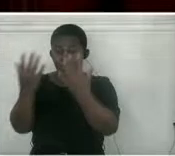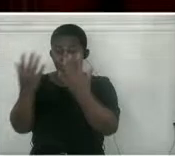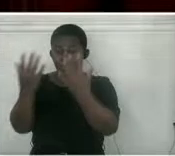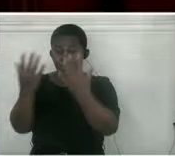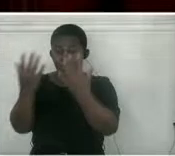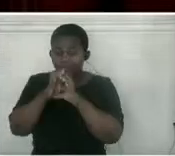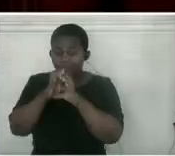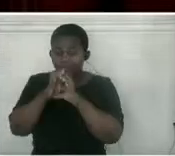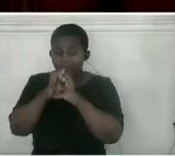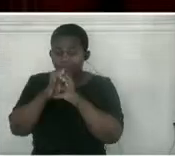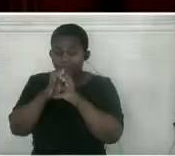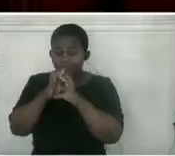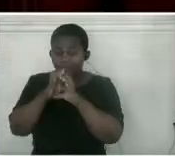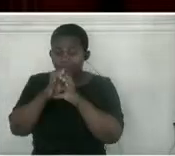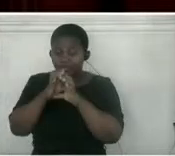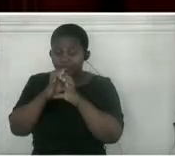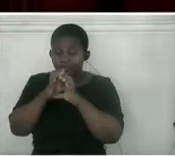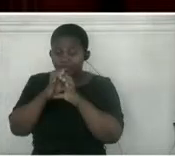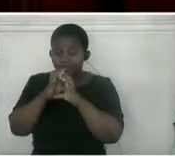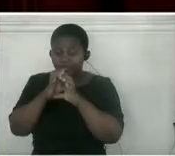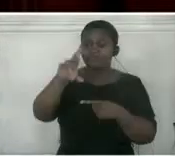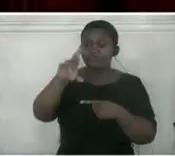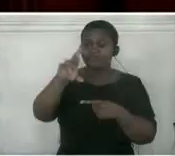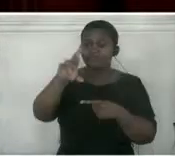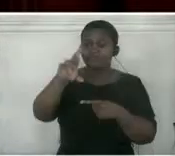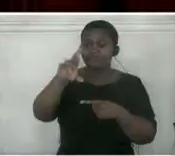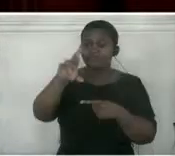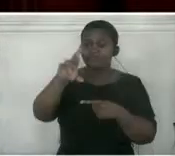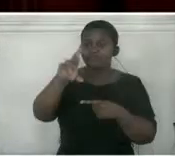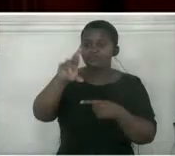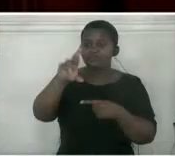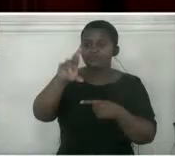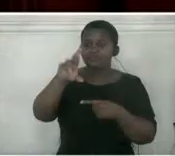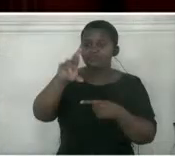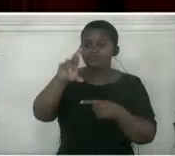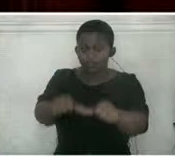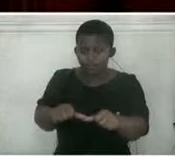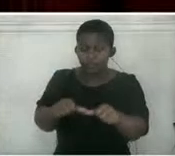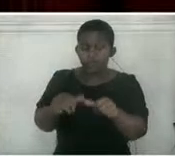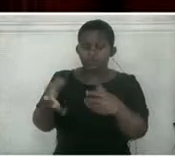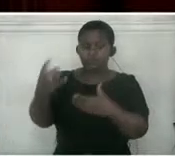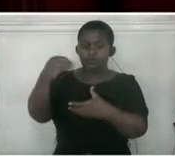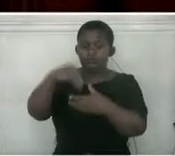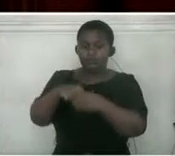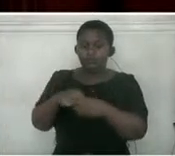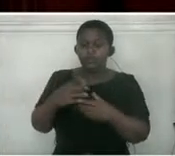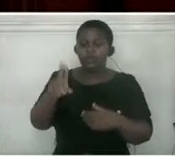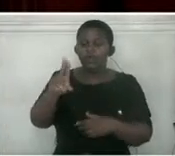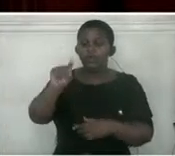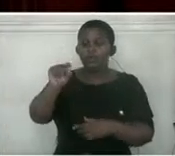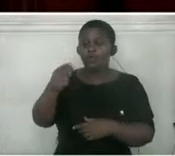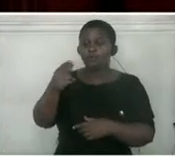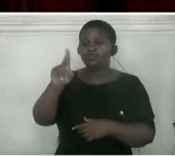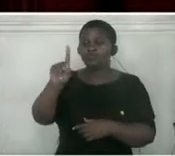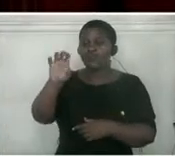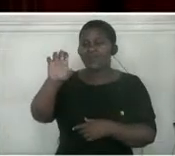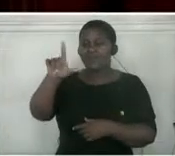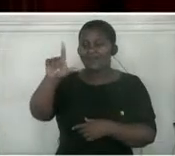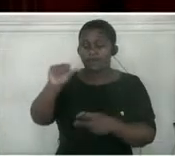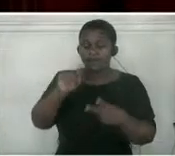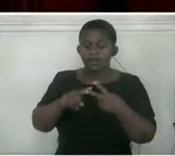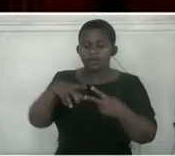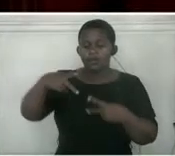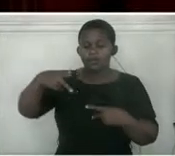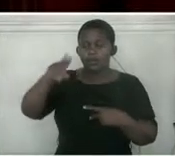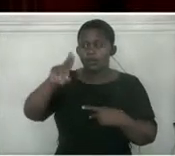following: extend RASAT program and training to accommodate to Tugela, Umkungundlovu,